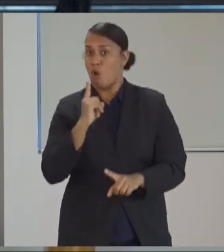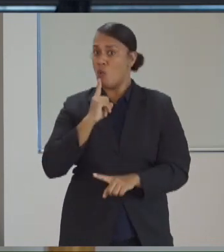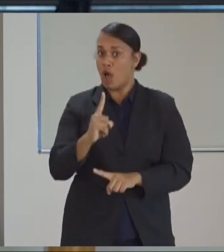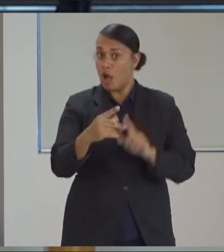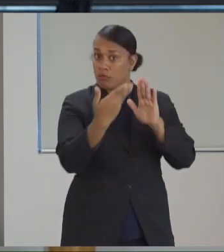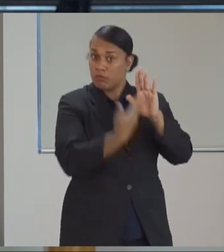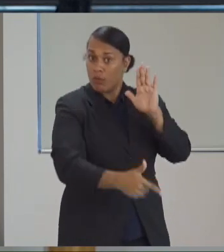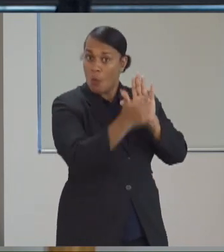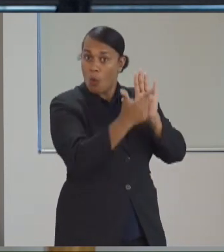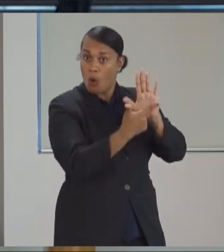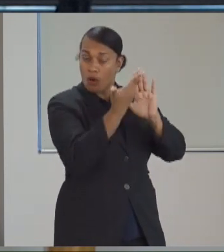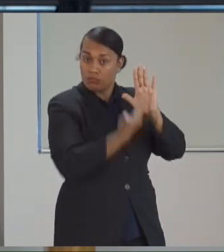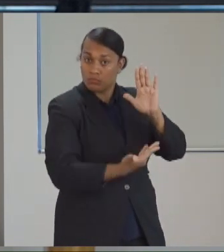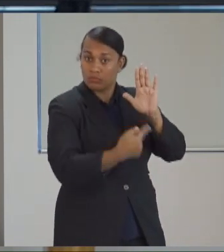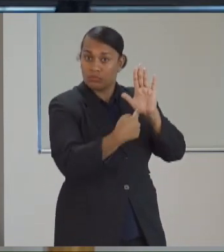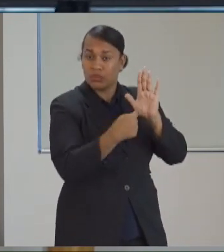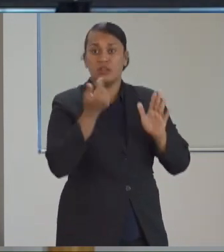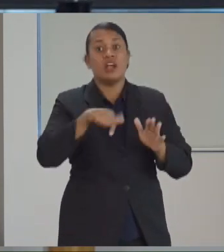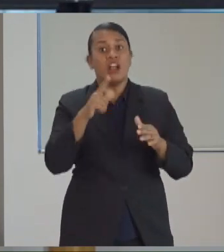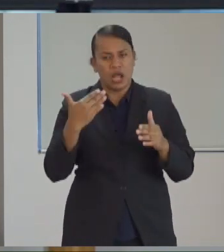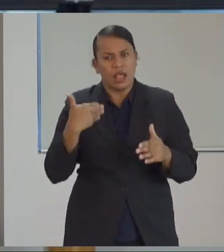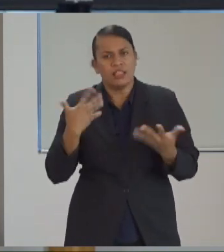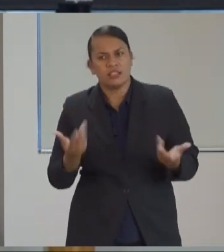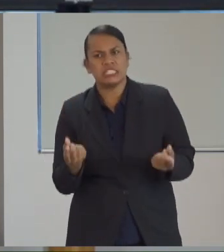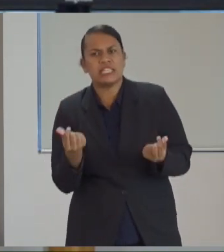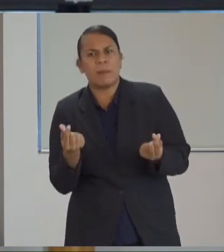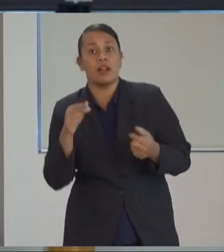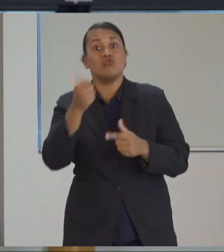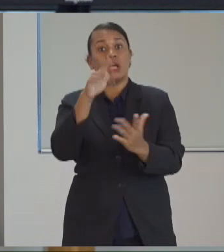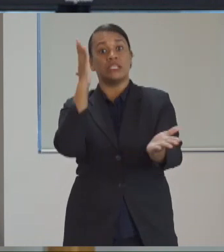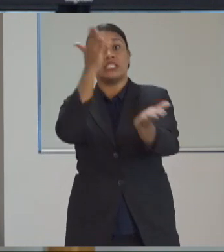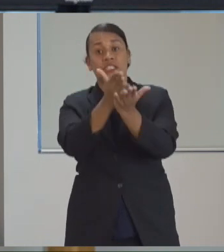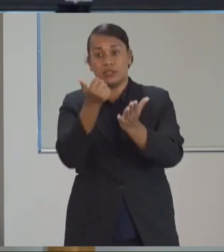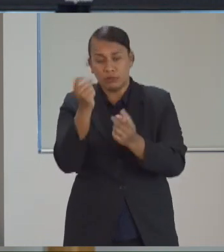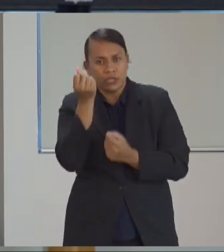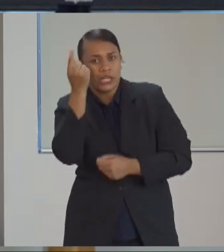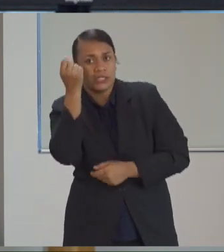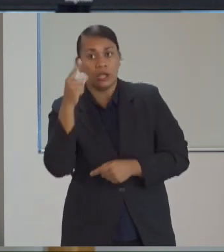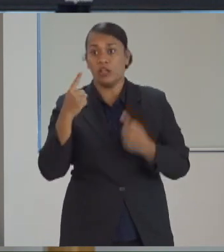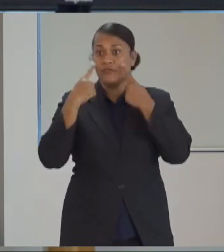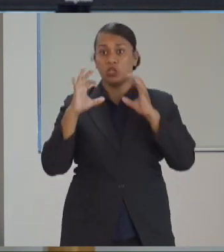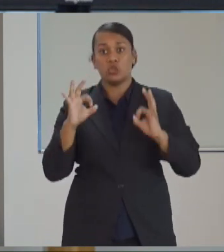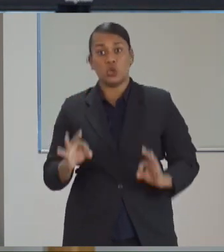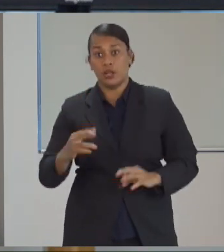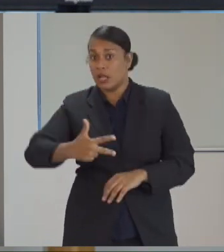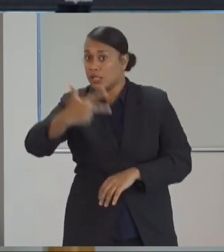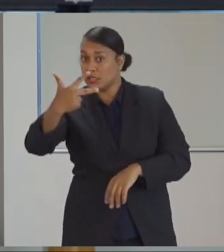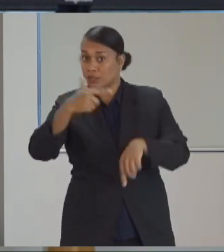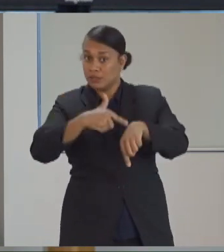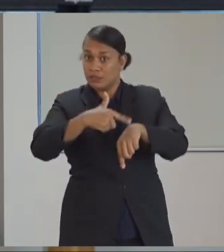health protective directives are simple and straightforward. The curfew is in effect from 8 p.m. to 5 a.m. every